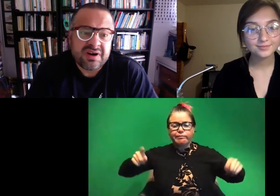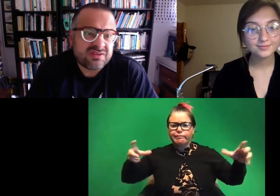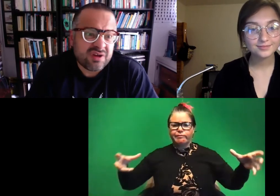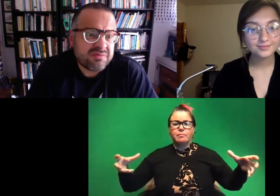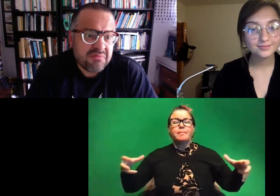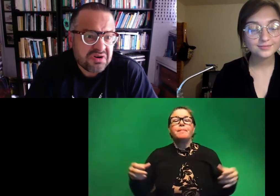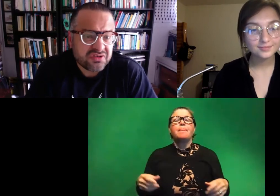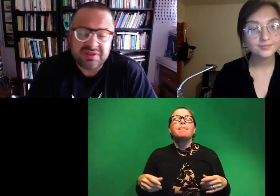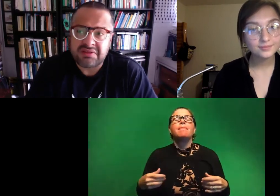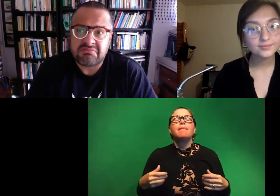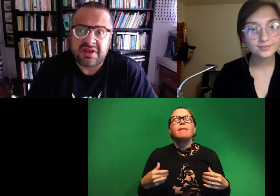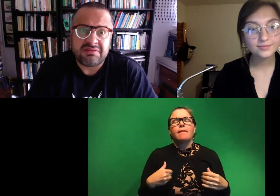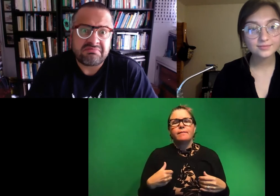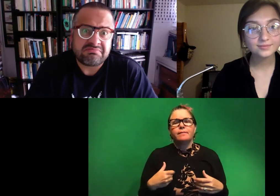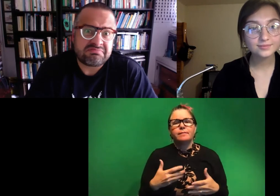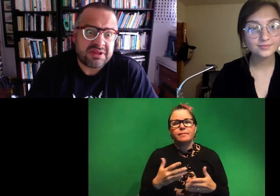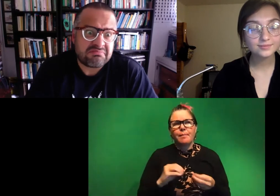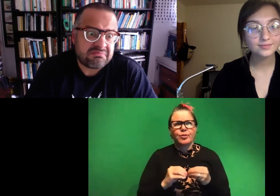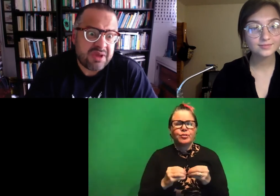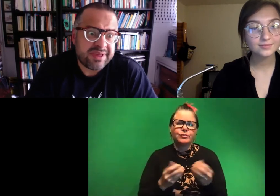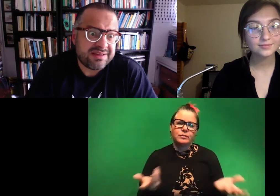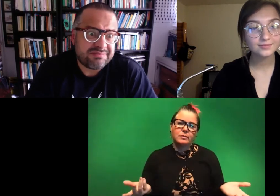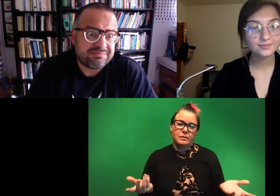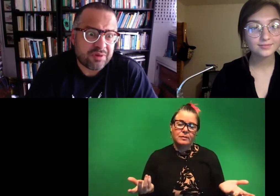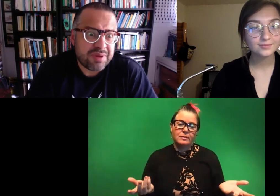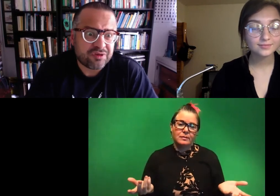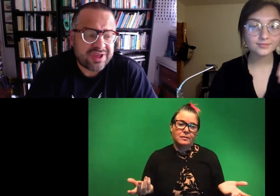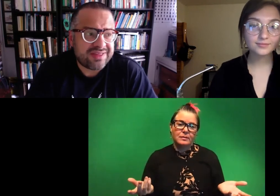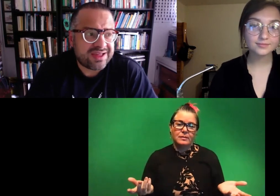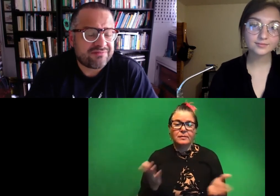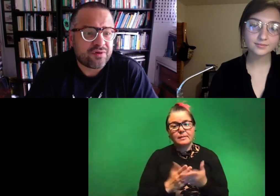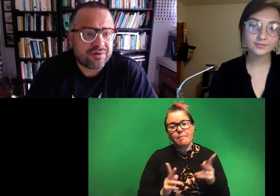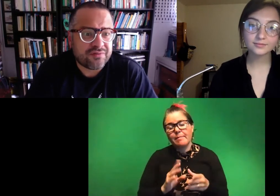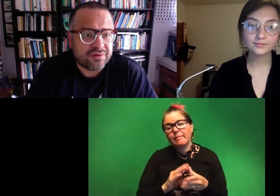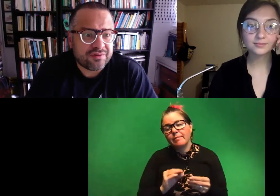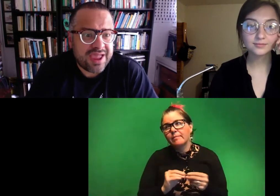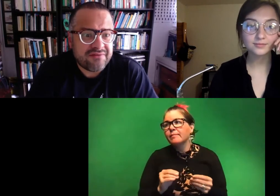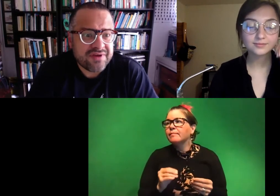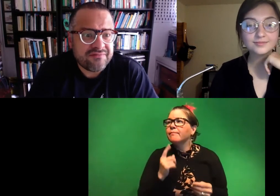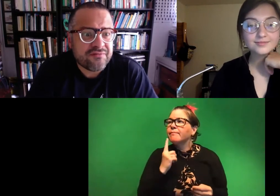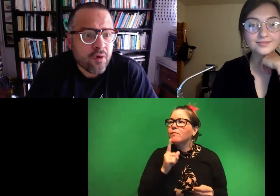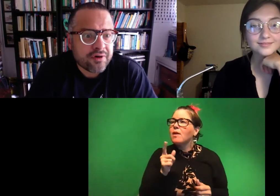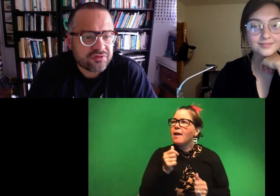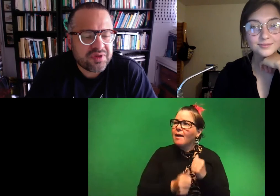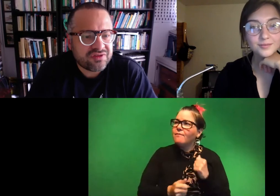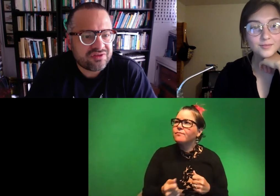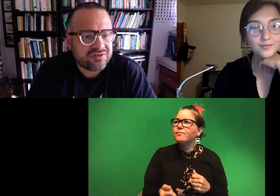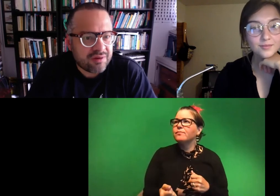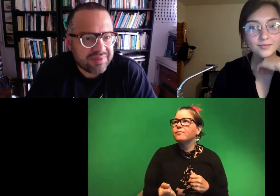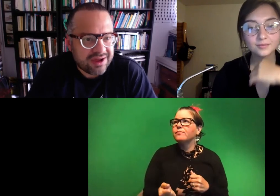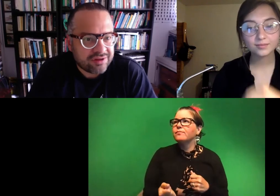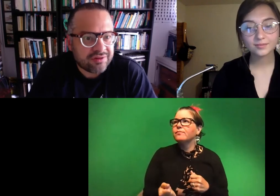there are some numbers that maybe some people say that for every four